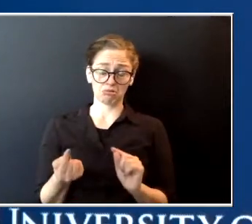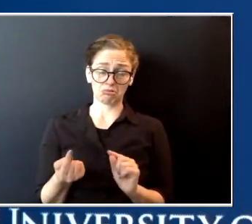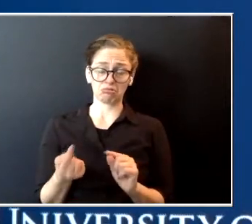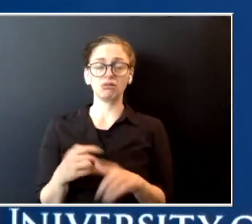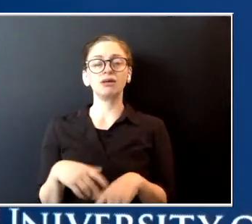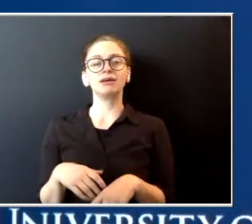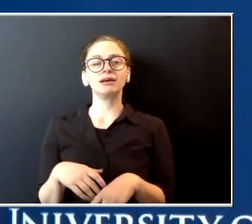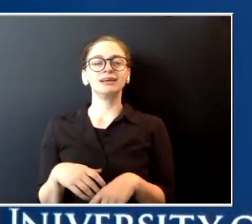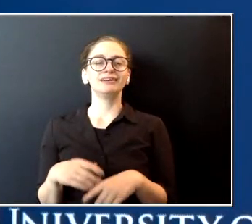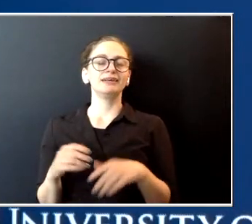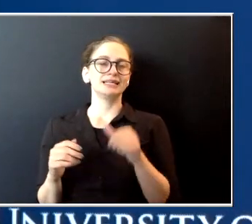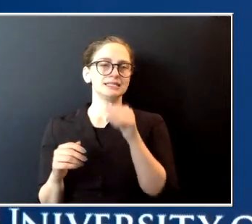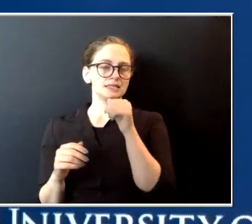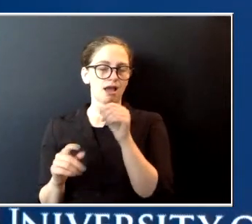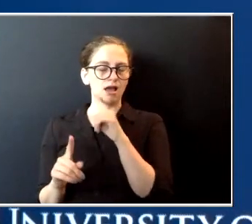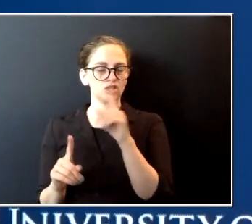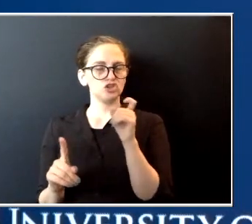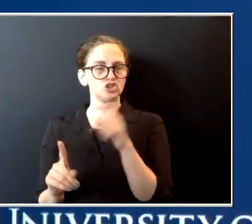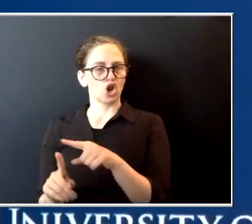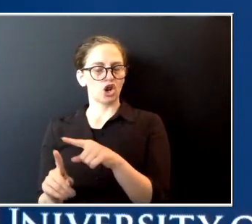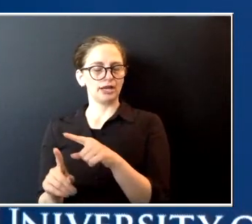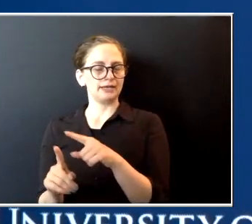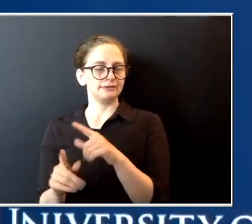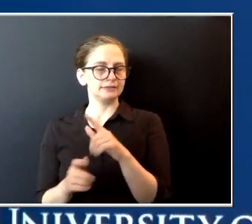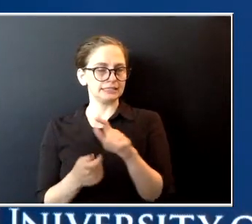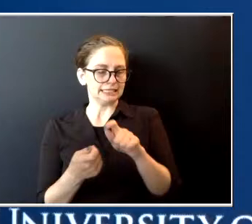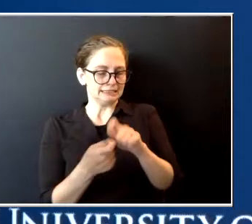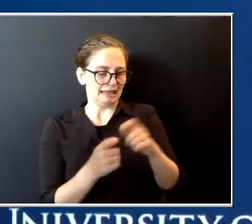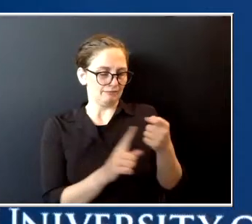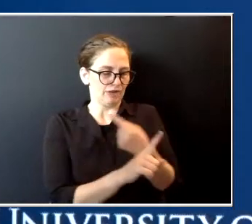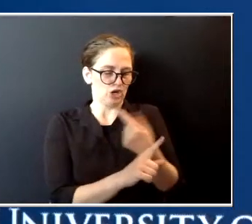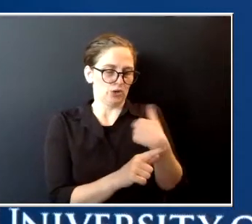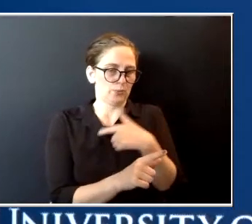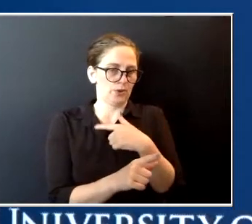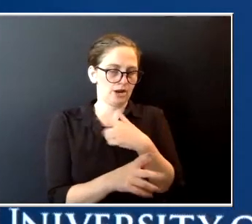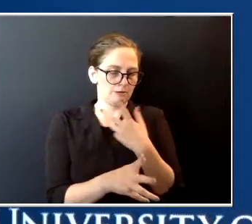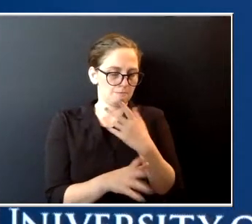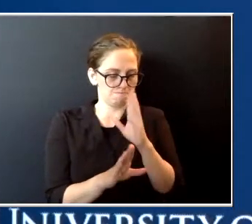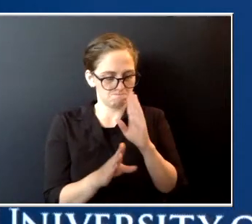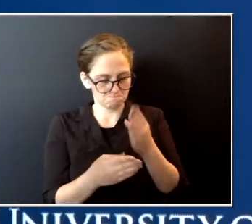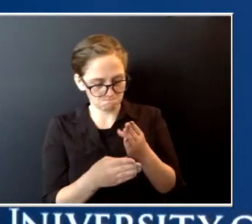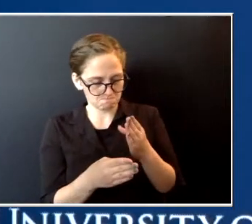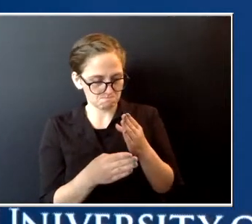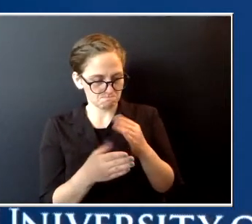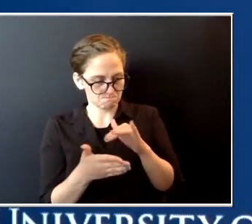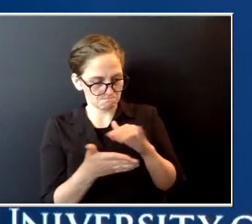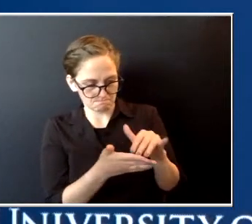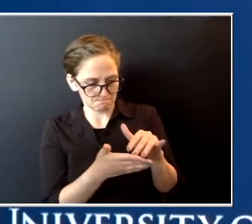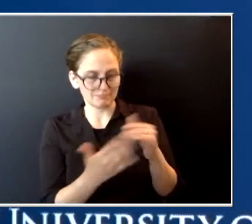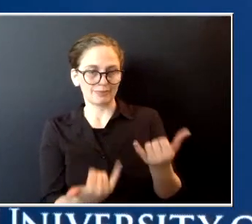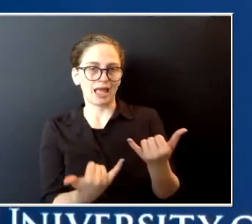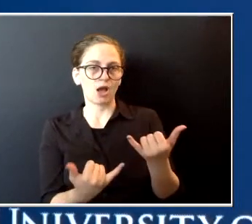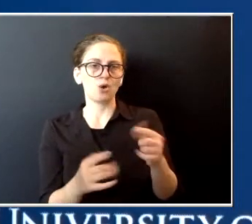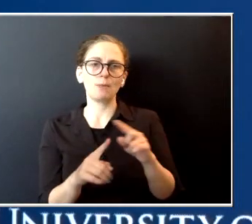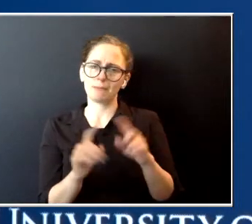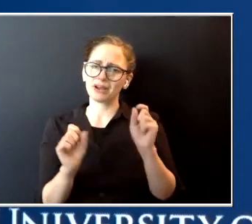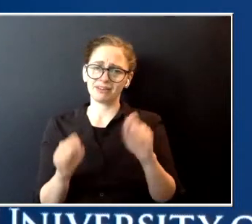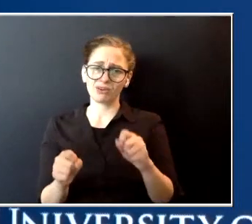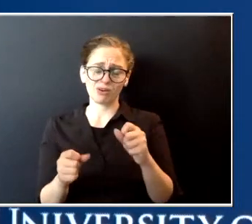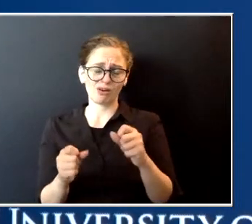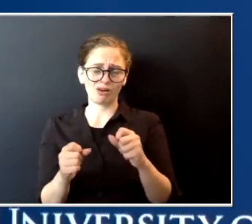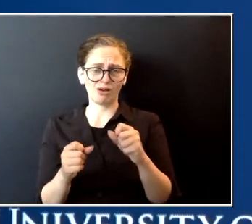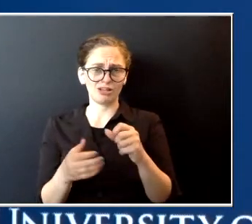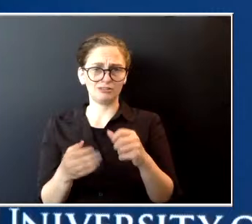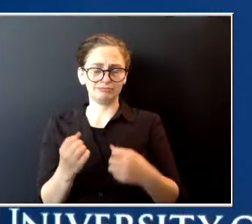with now. It still could boost some of that immunity, but as far as really protecting against infection, probably will not be a